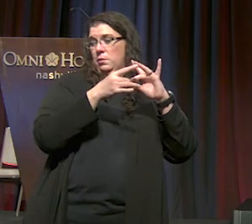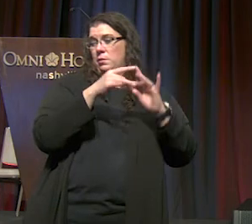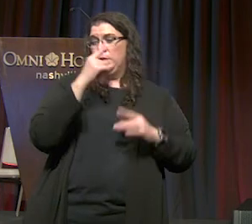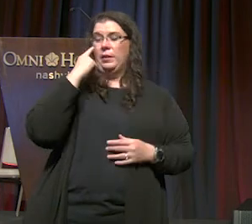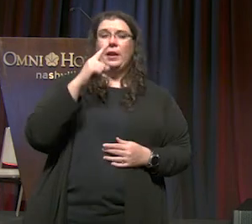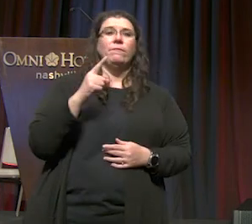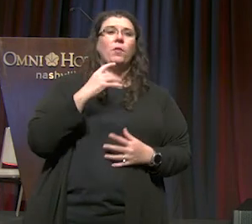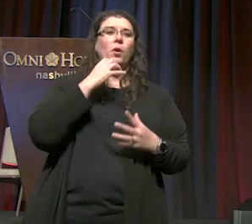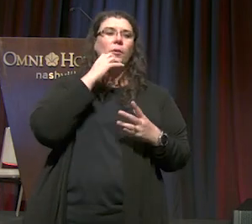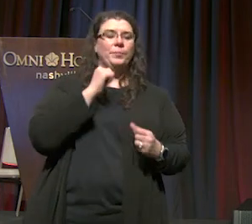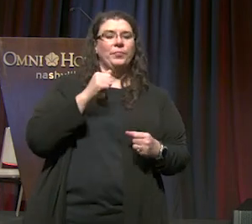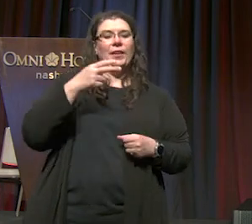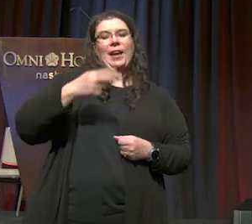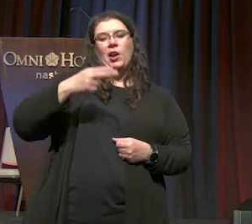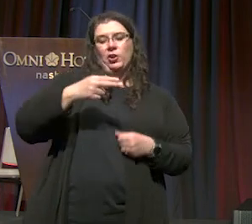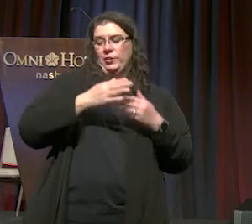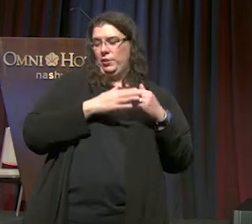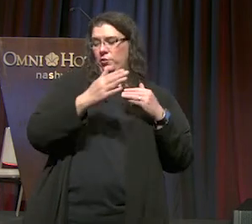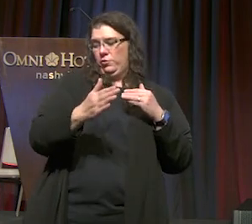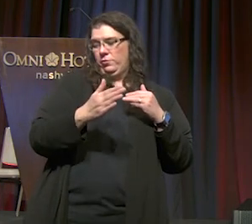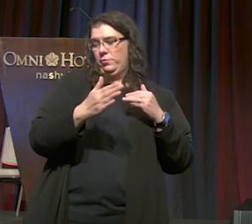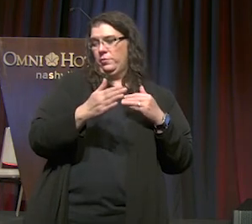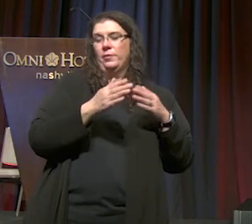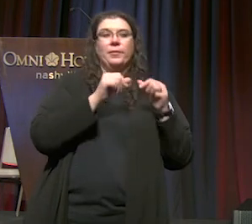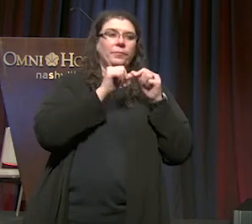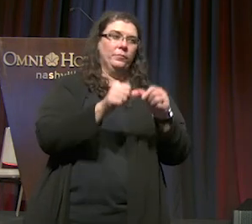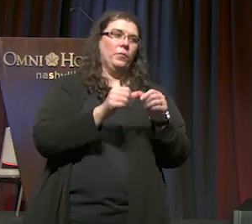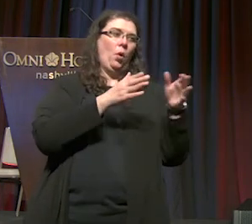a church order and discipline.